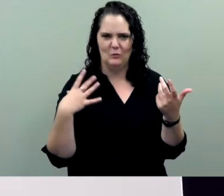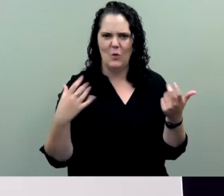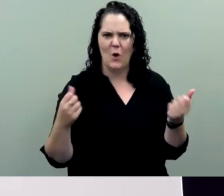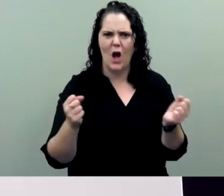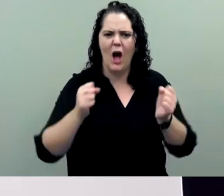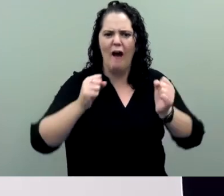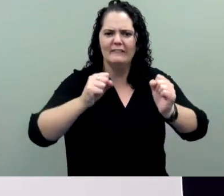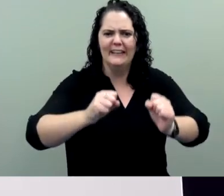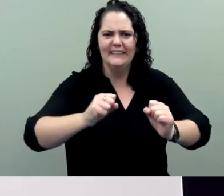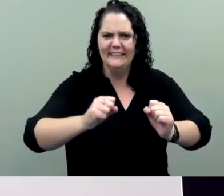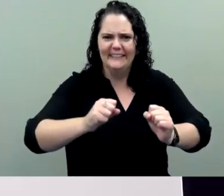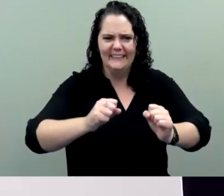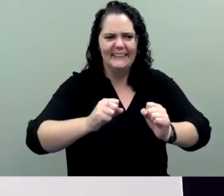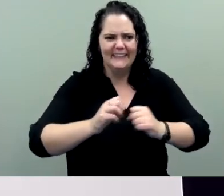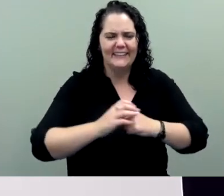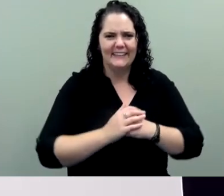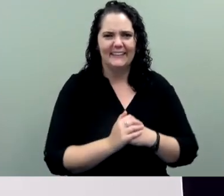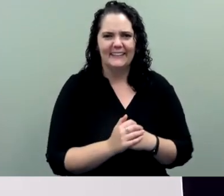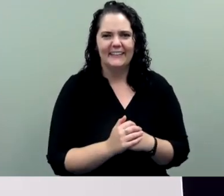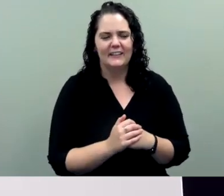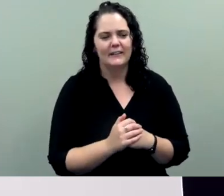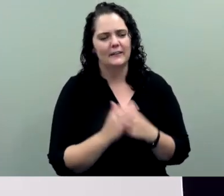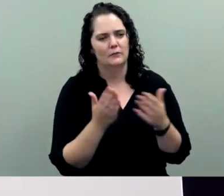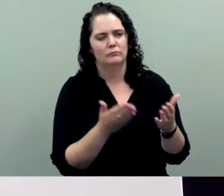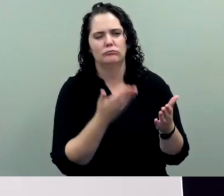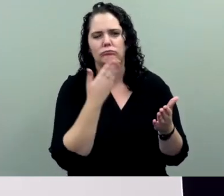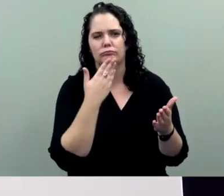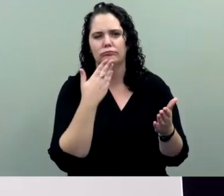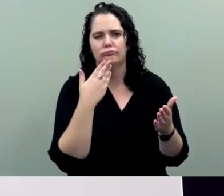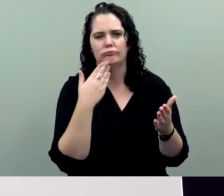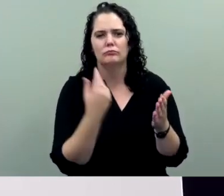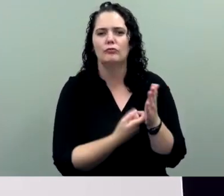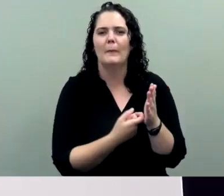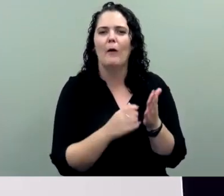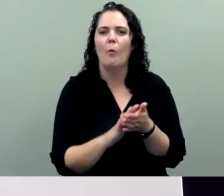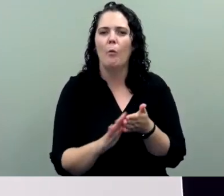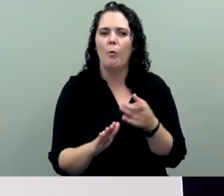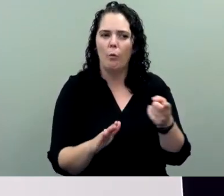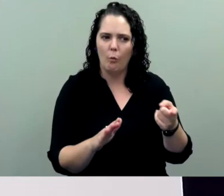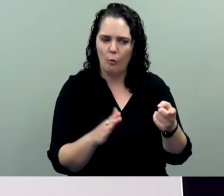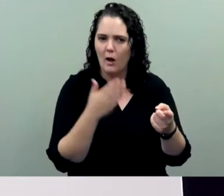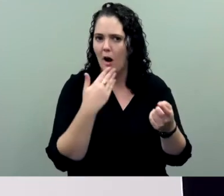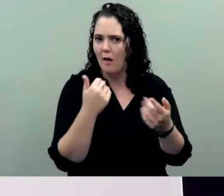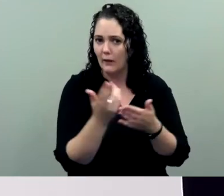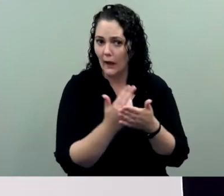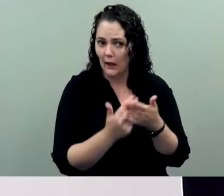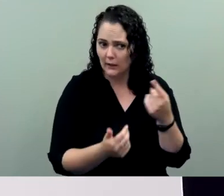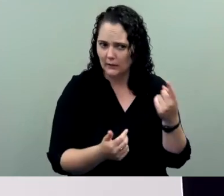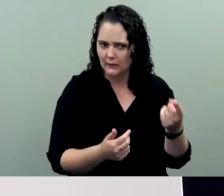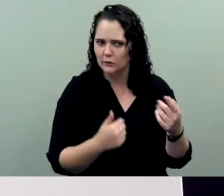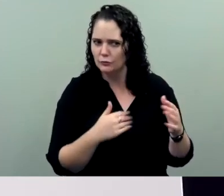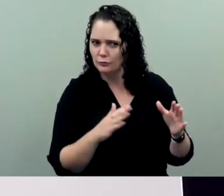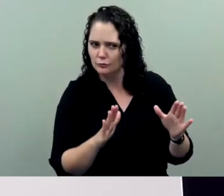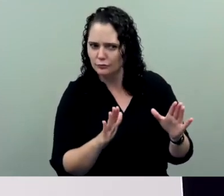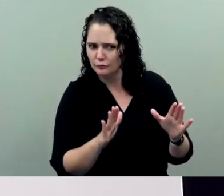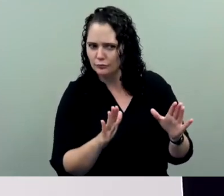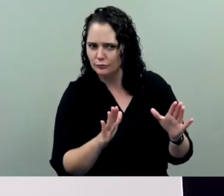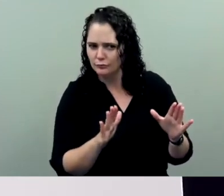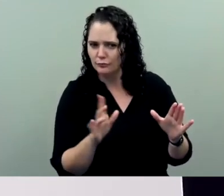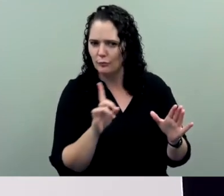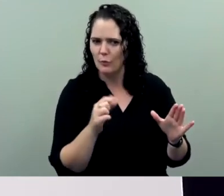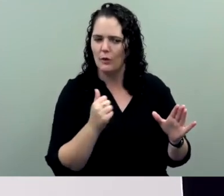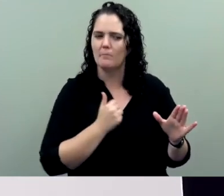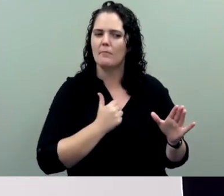at this beautiful Rebecca Horn work, and now just doing a response to it. And again, I'm not gonna